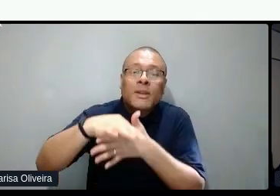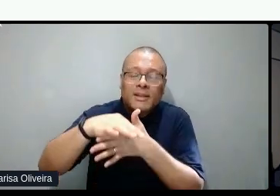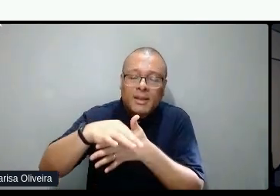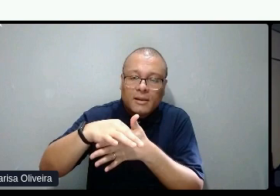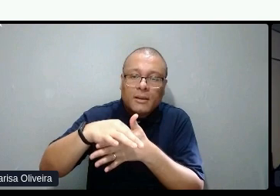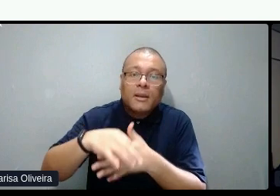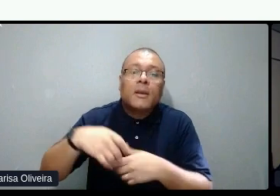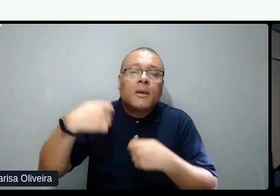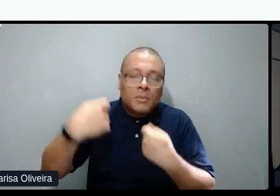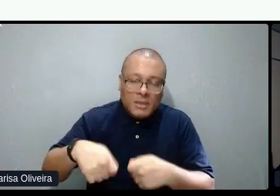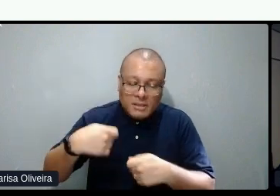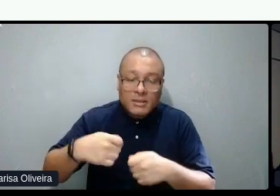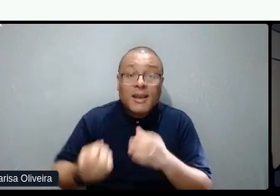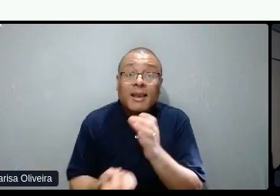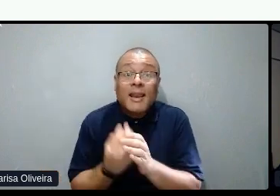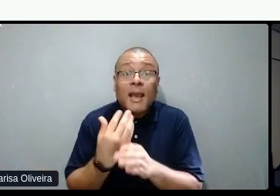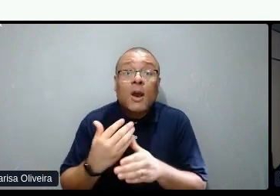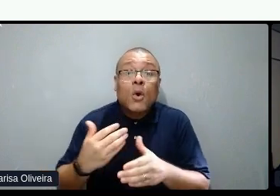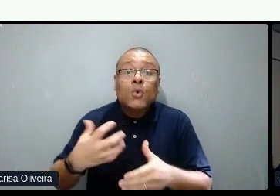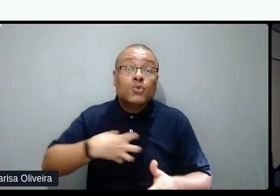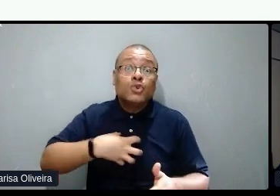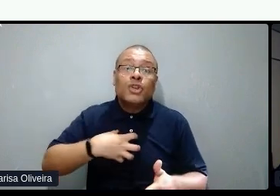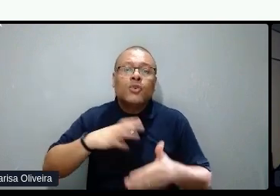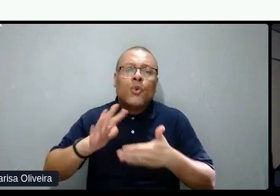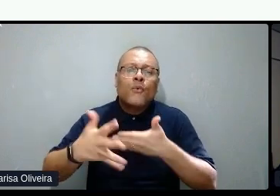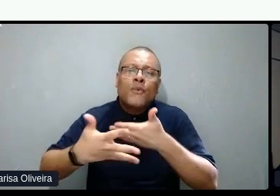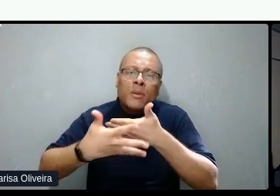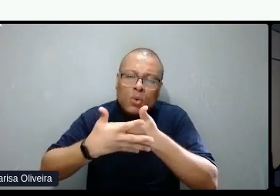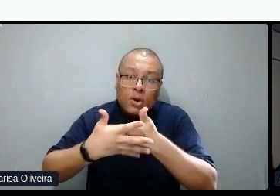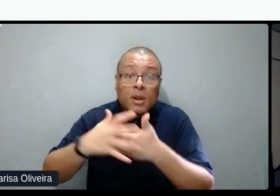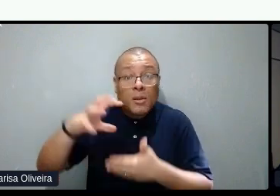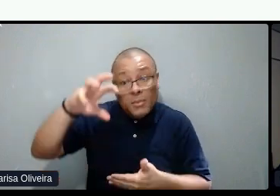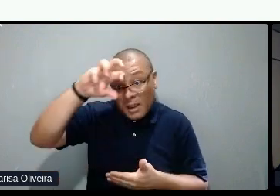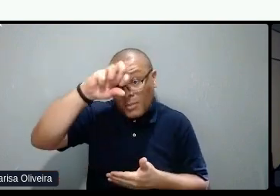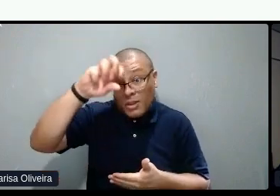you can frame work as learning. What we are doing in software